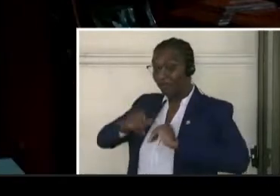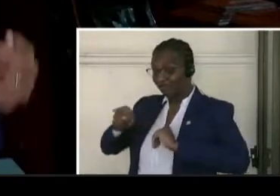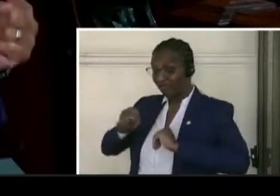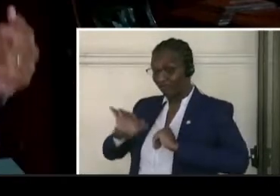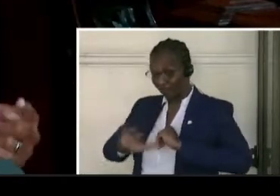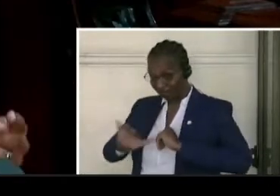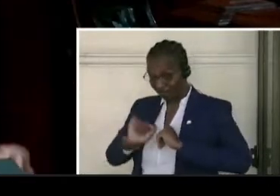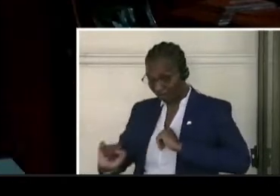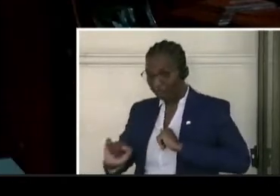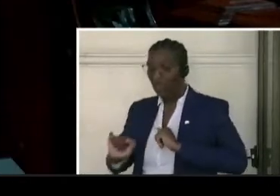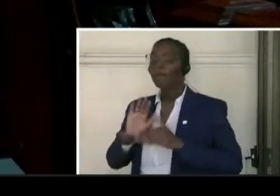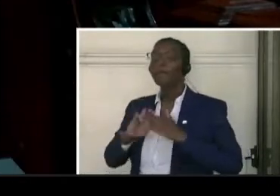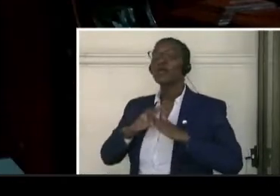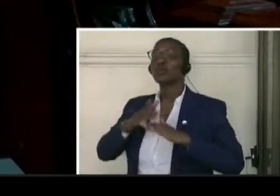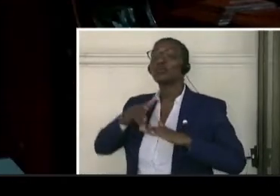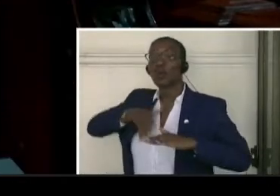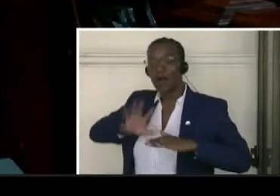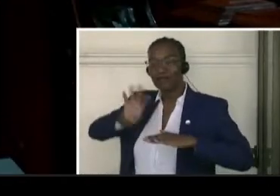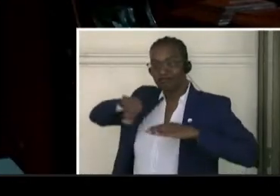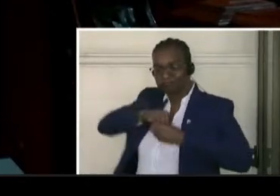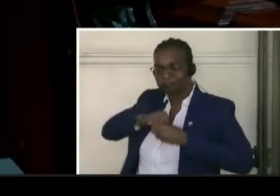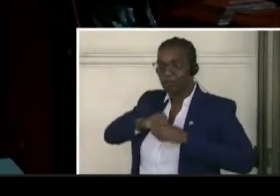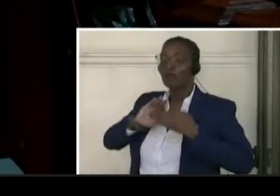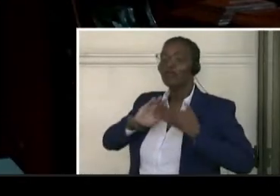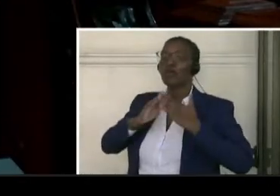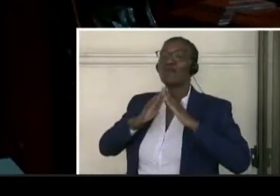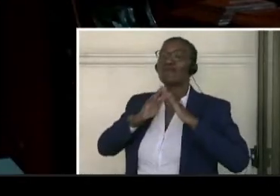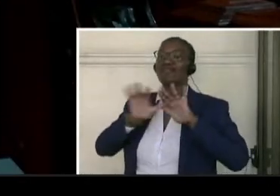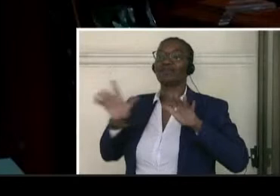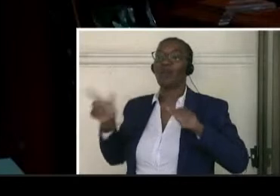those spaces because we want to integrate the communities.